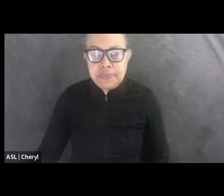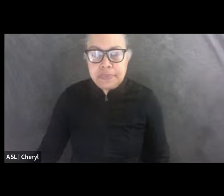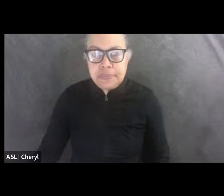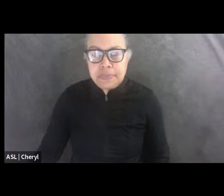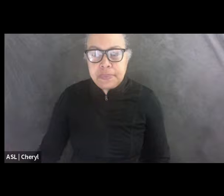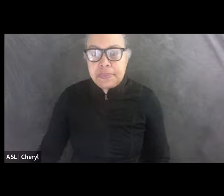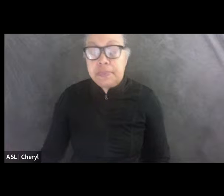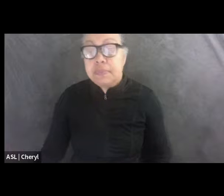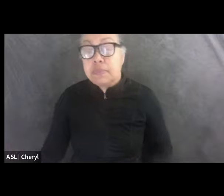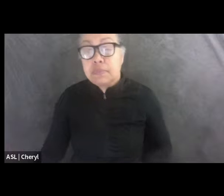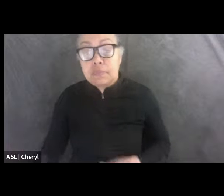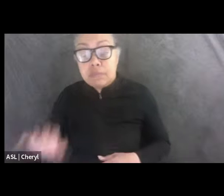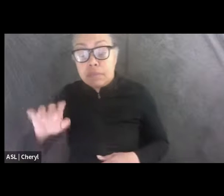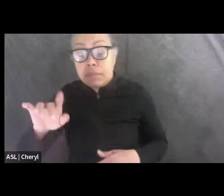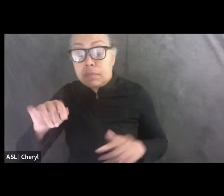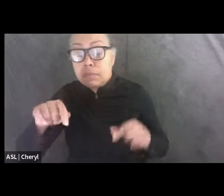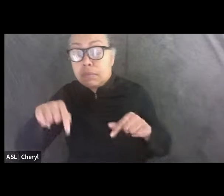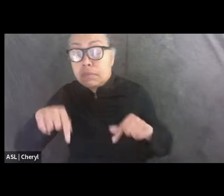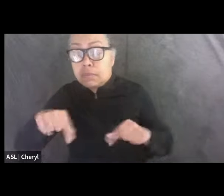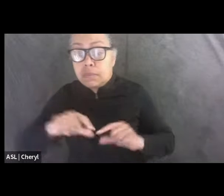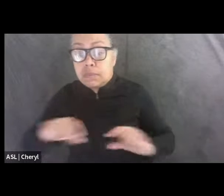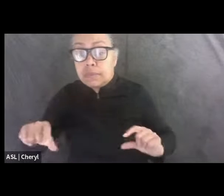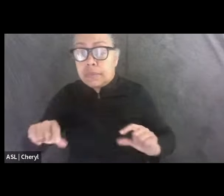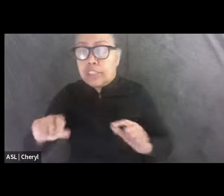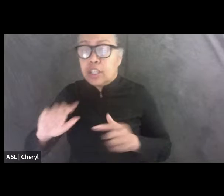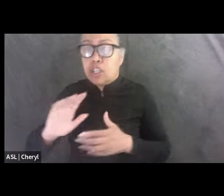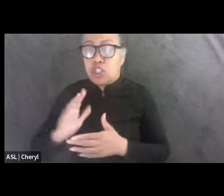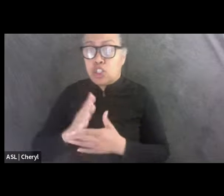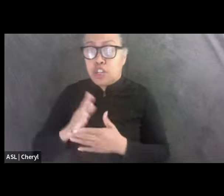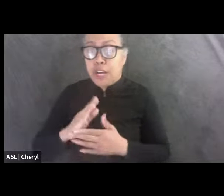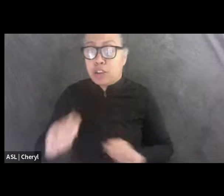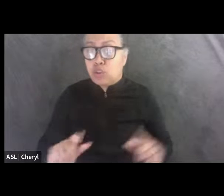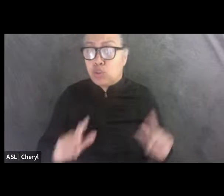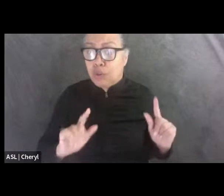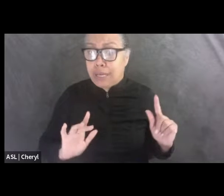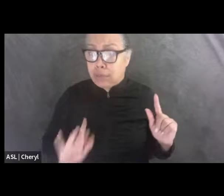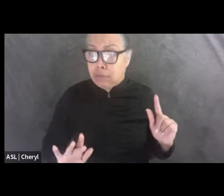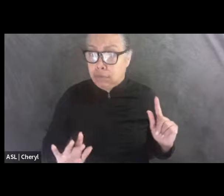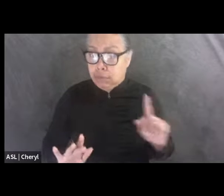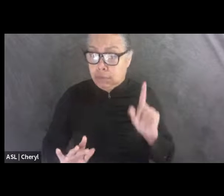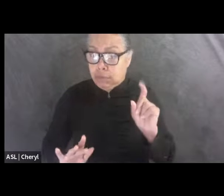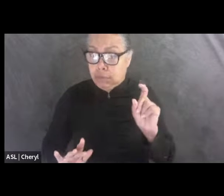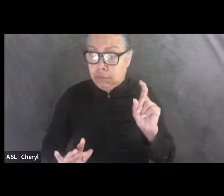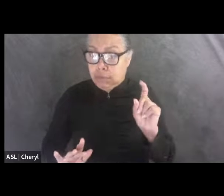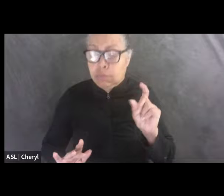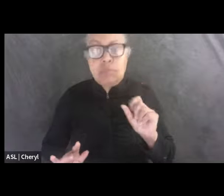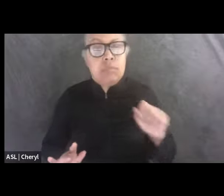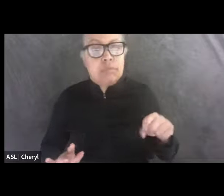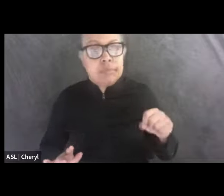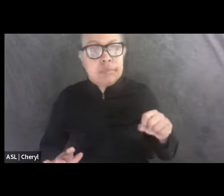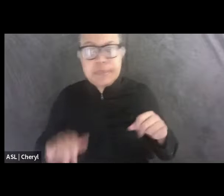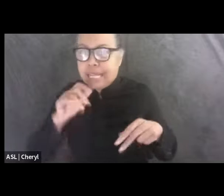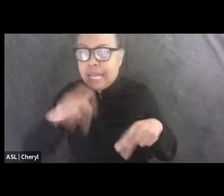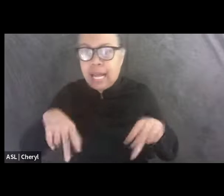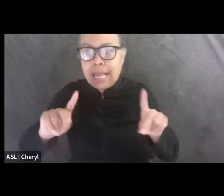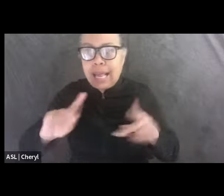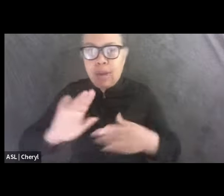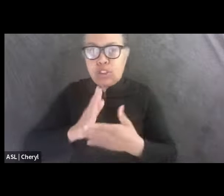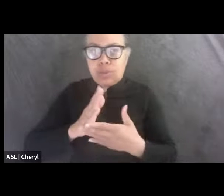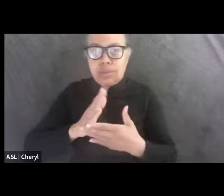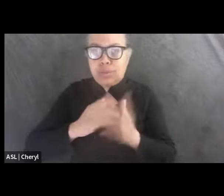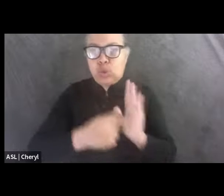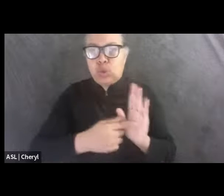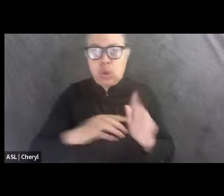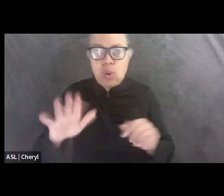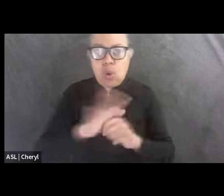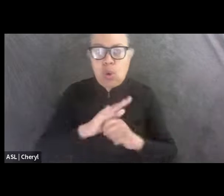Did you hit the share screen at the bottom? I have. The issue is it's not allowing me to share my entire screen.